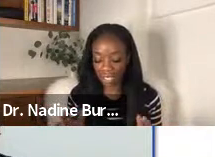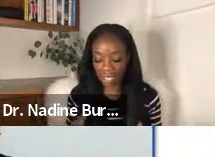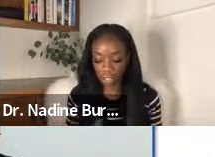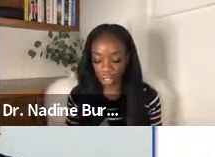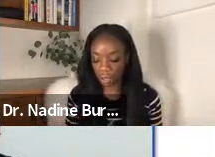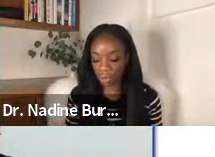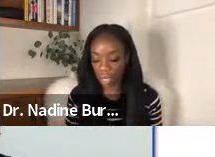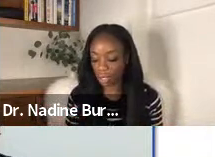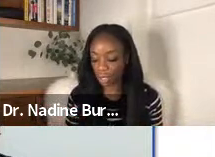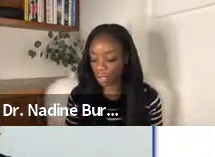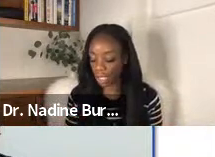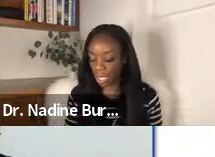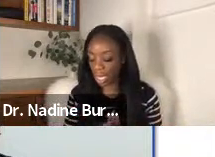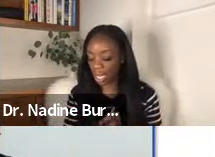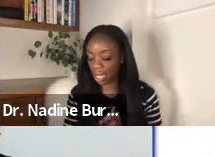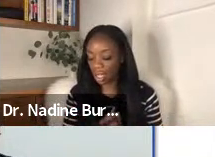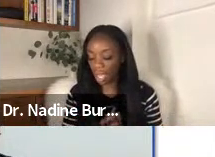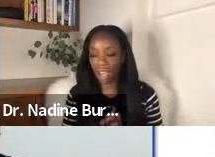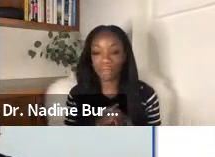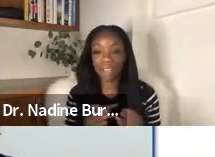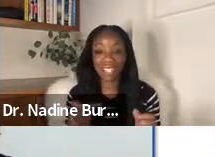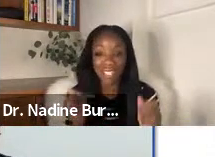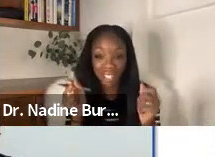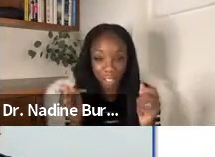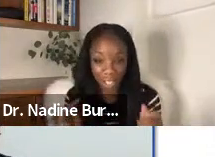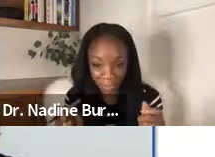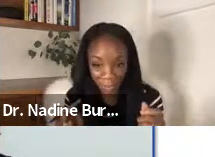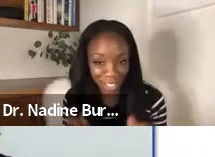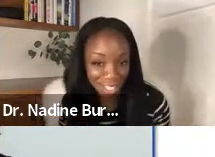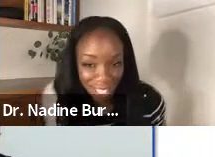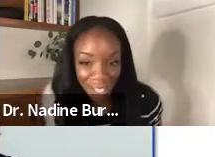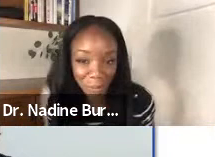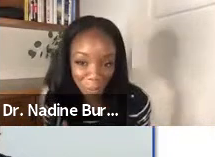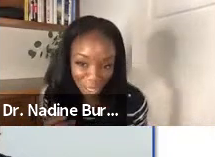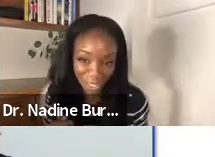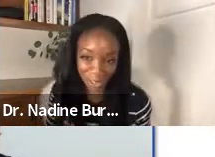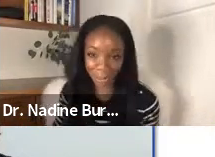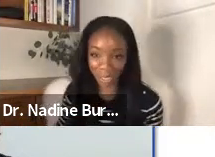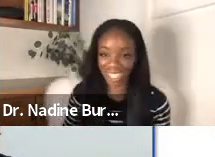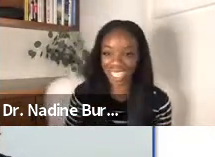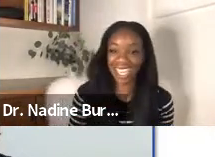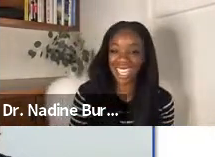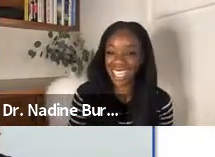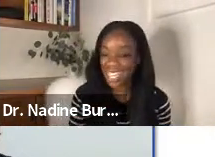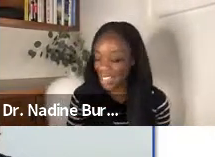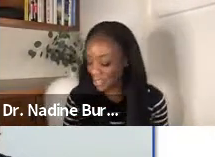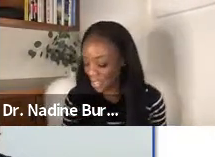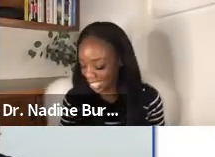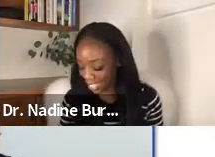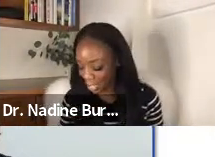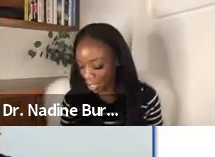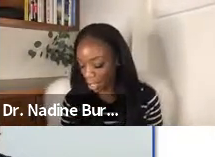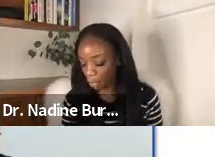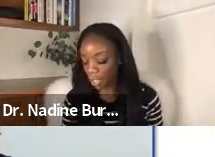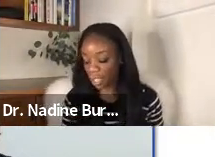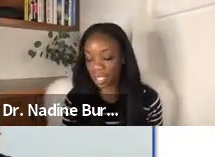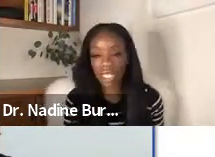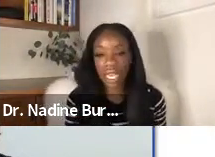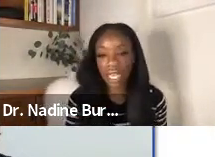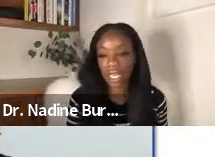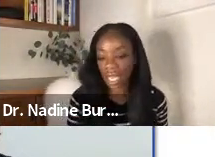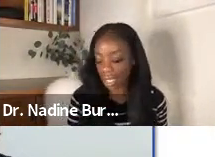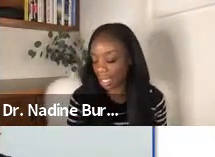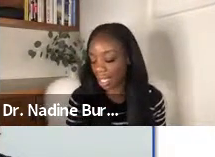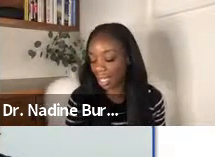this section around vaccine confidence. That'll be my new word, vaccine